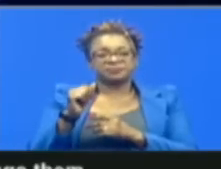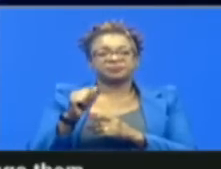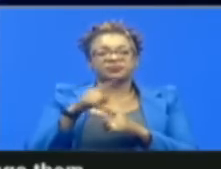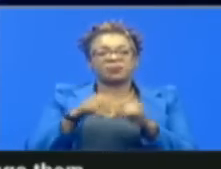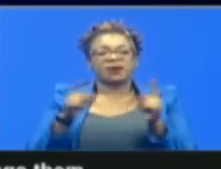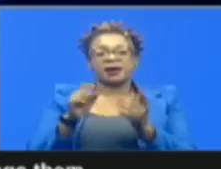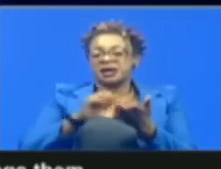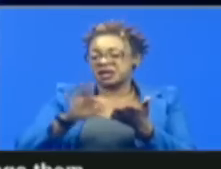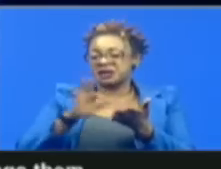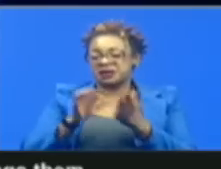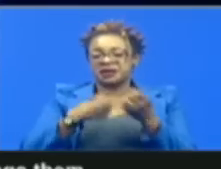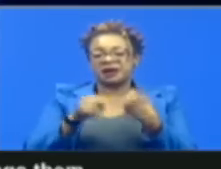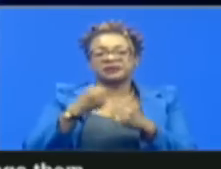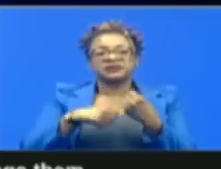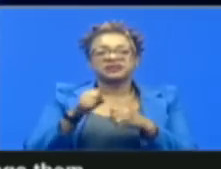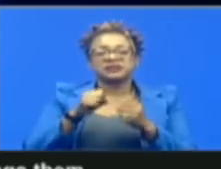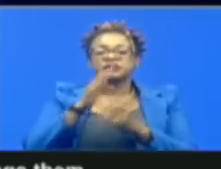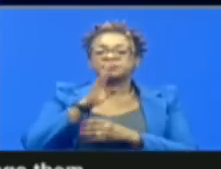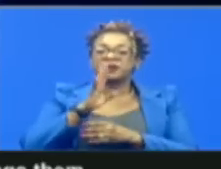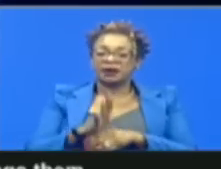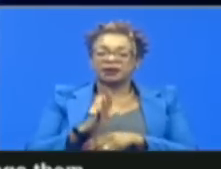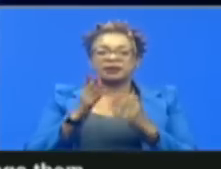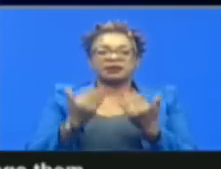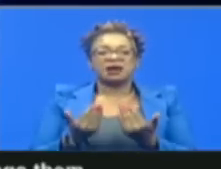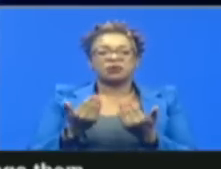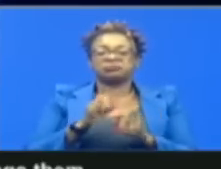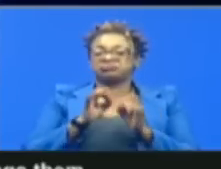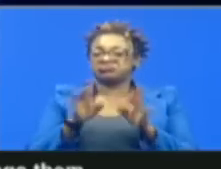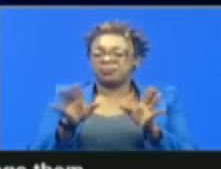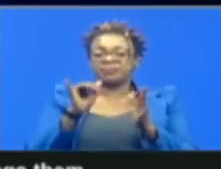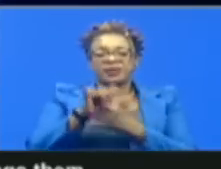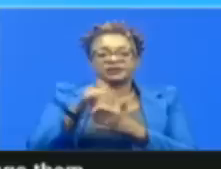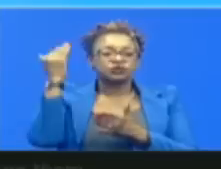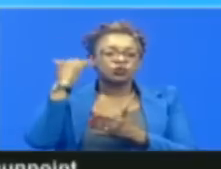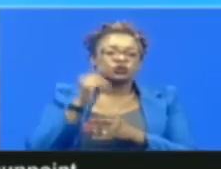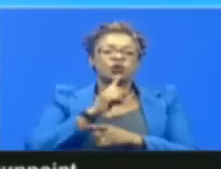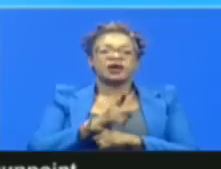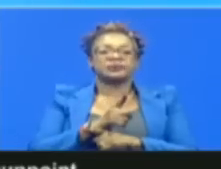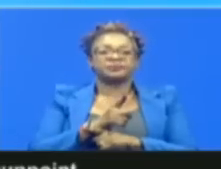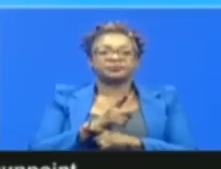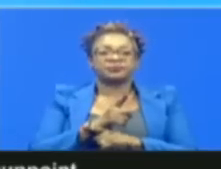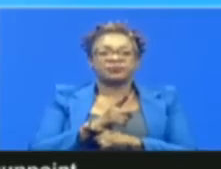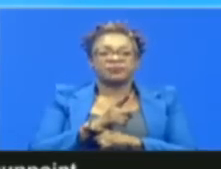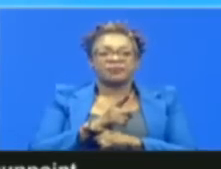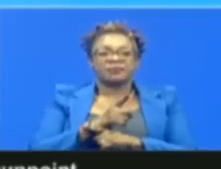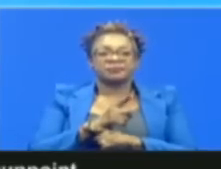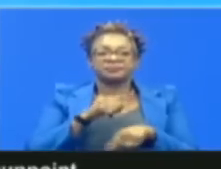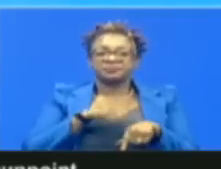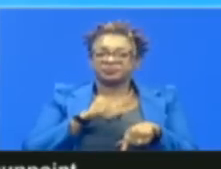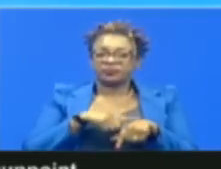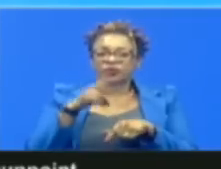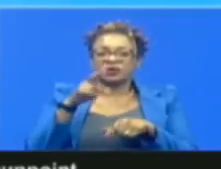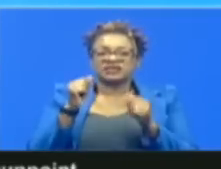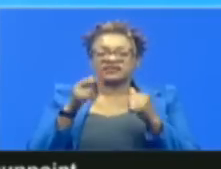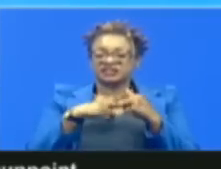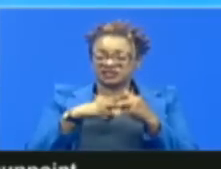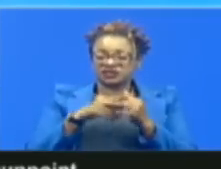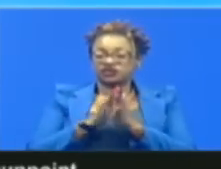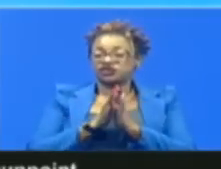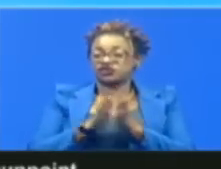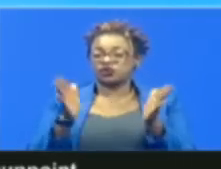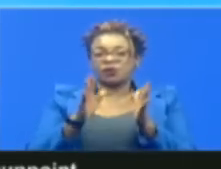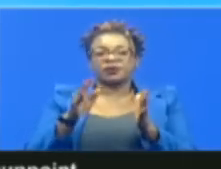and the acting speaker, Chege Mwaura, have so far disregarded that court order. During the 2017 general